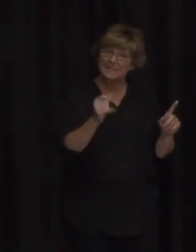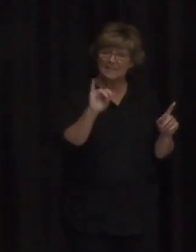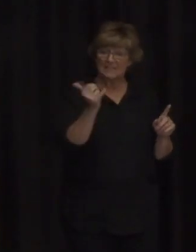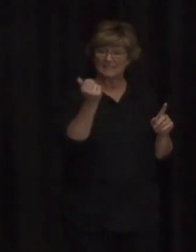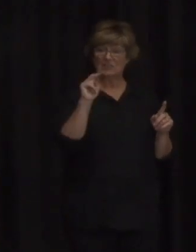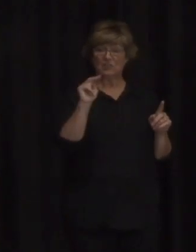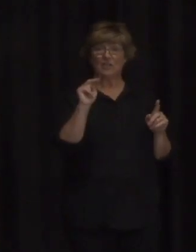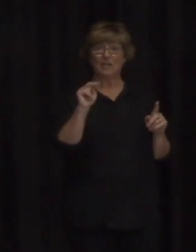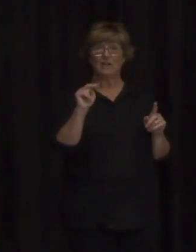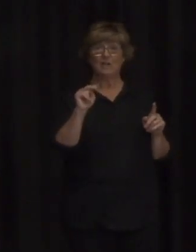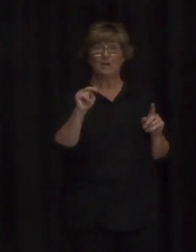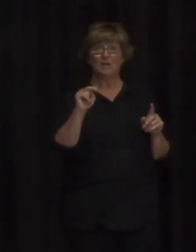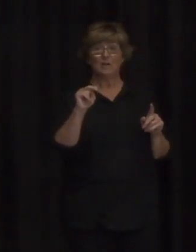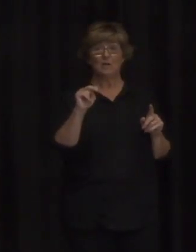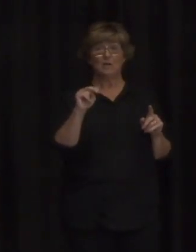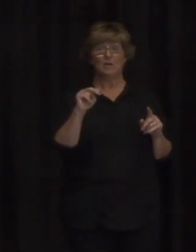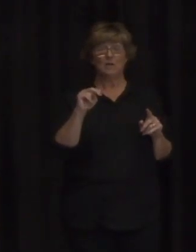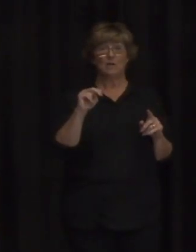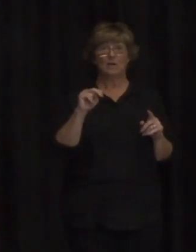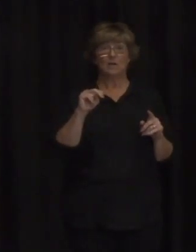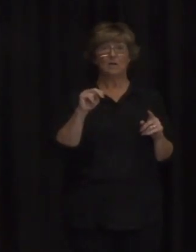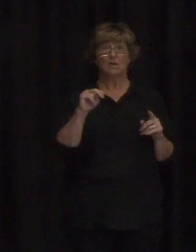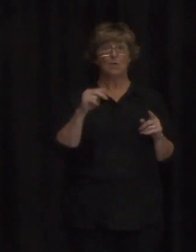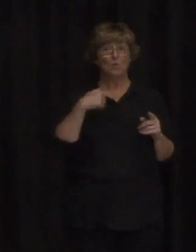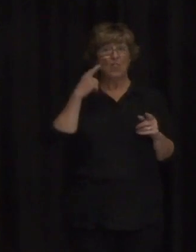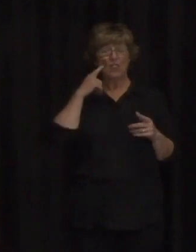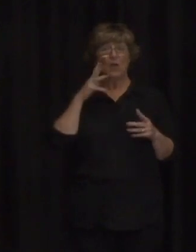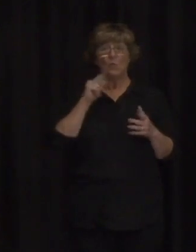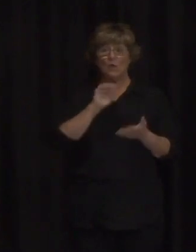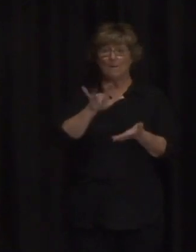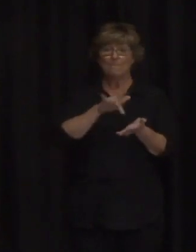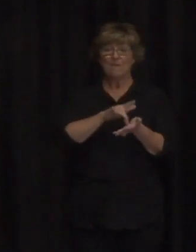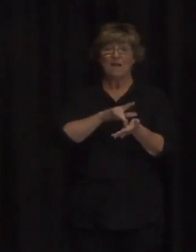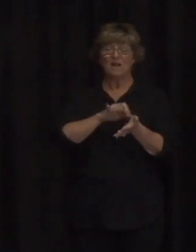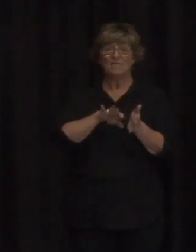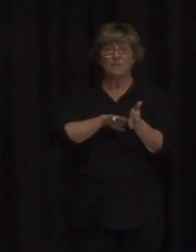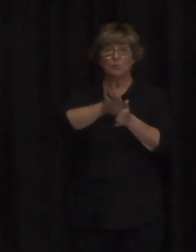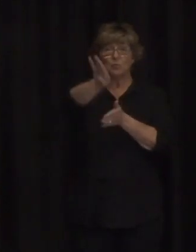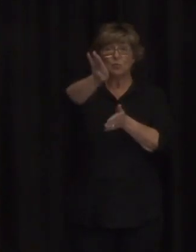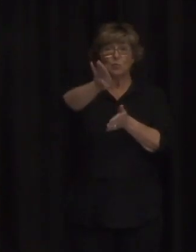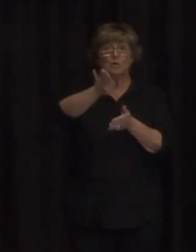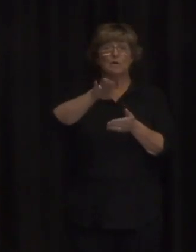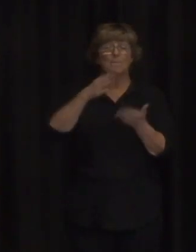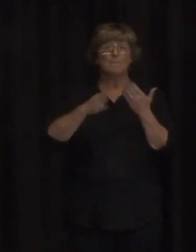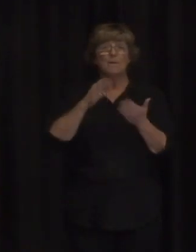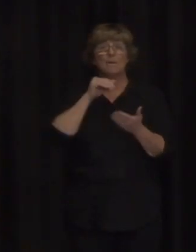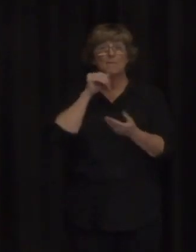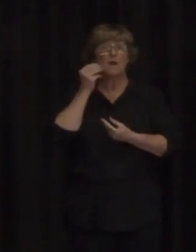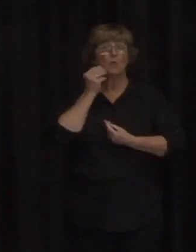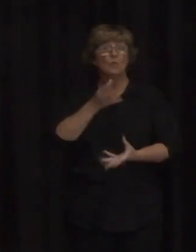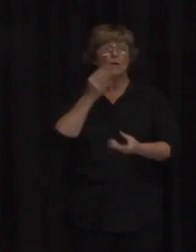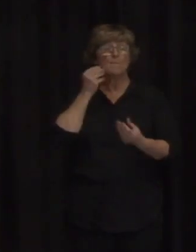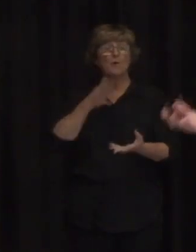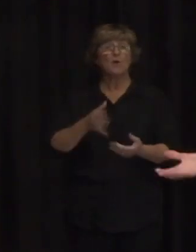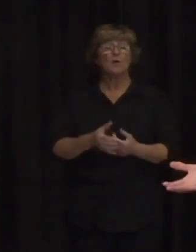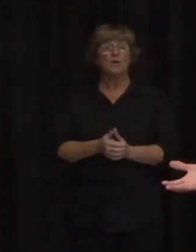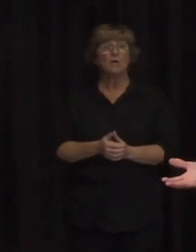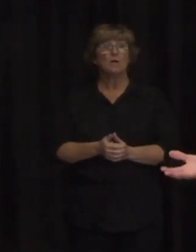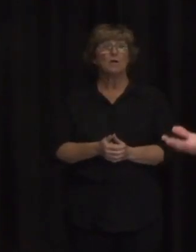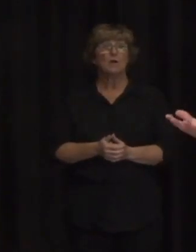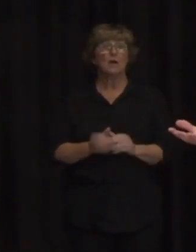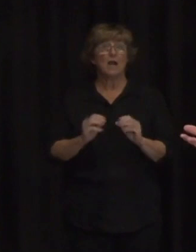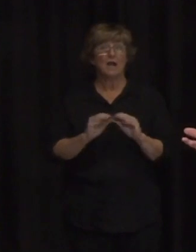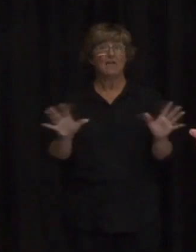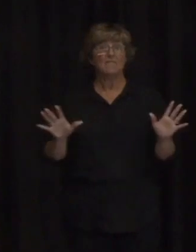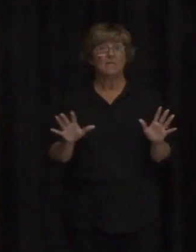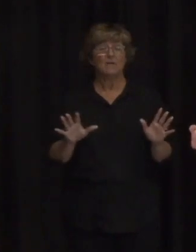January, we were dealing with the midst of a massive surge. Of course, there may have been underreporting. No one's naive about that. And obviously,